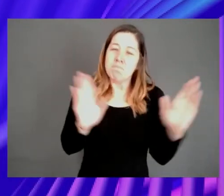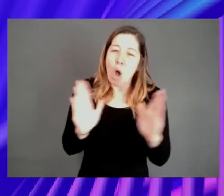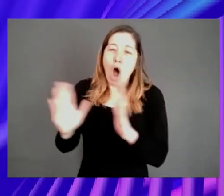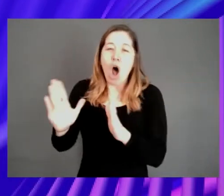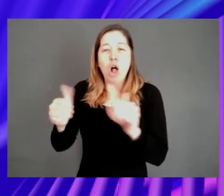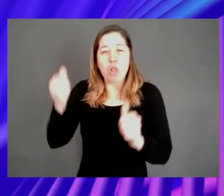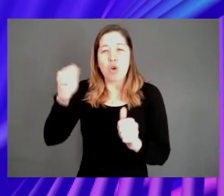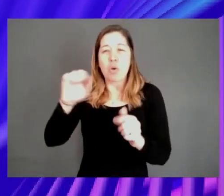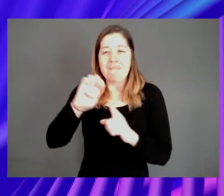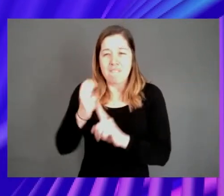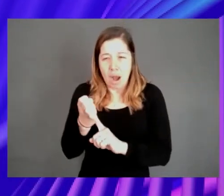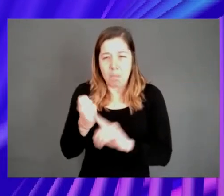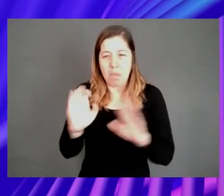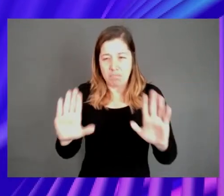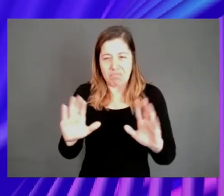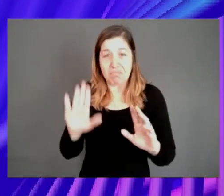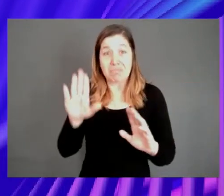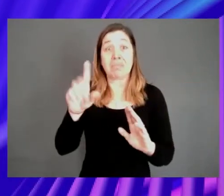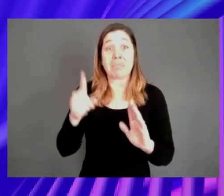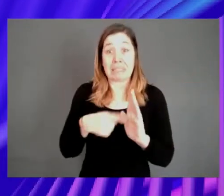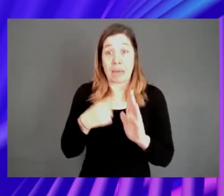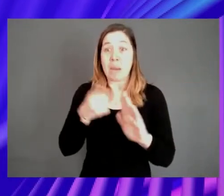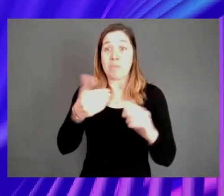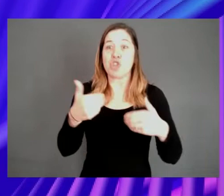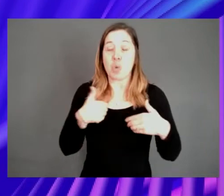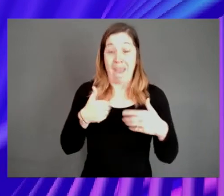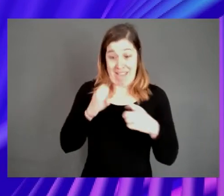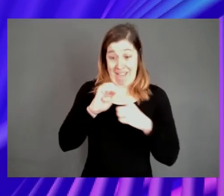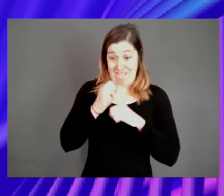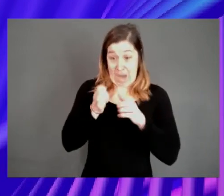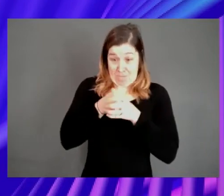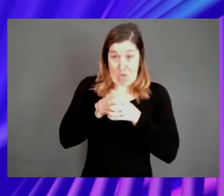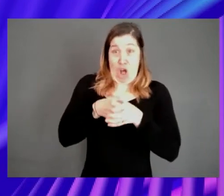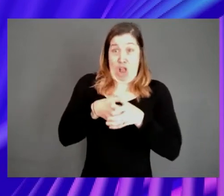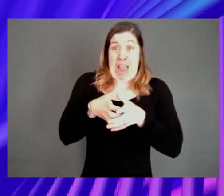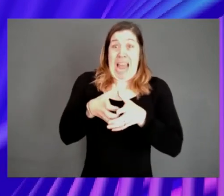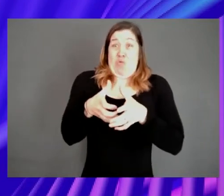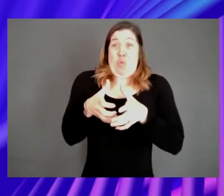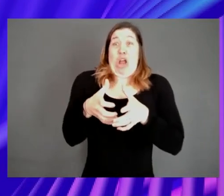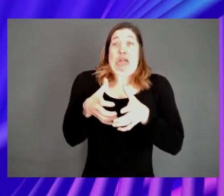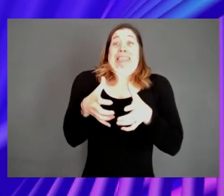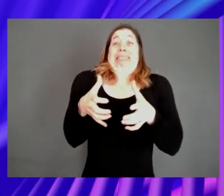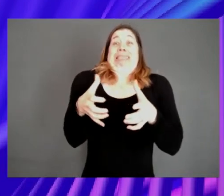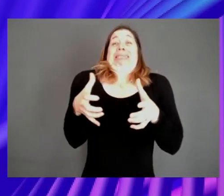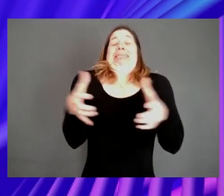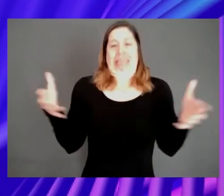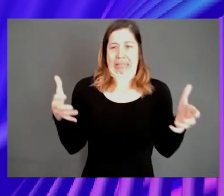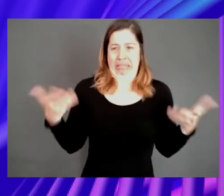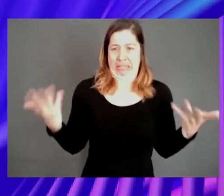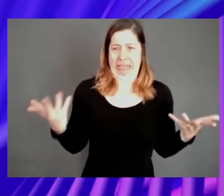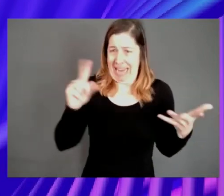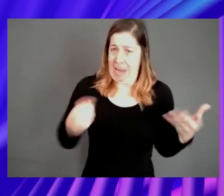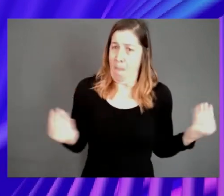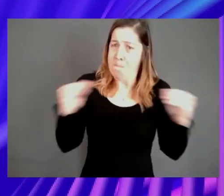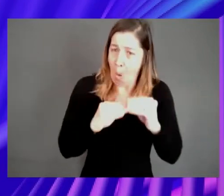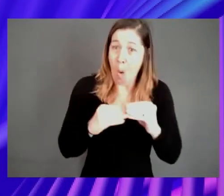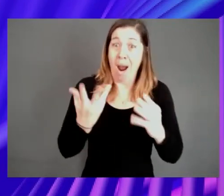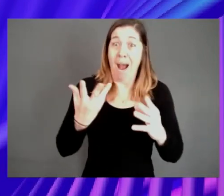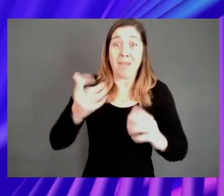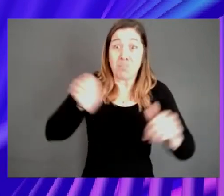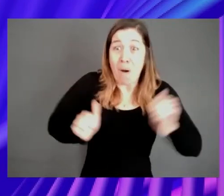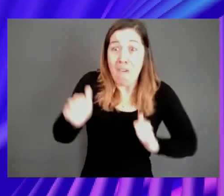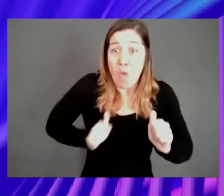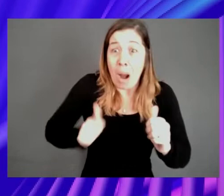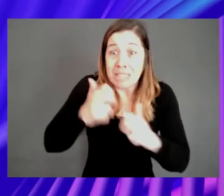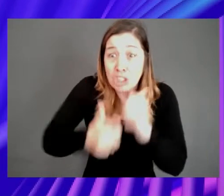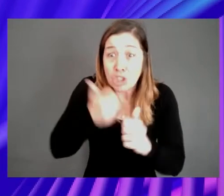get to a point where you kind of outgrow that environment. You know, you get limit issues, you may get some, you know, performance issues, you got your production, you got your dev, you